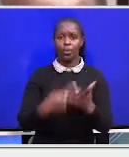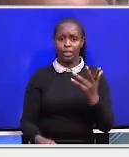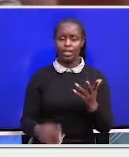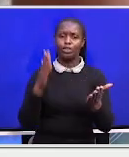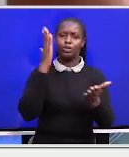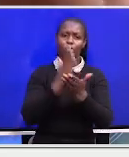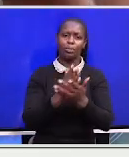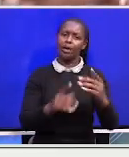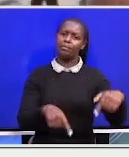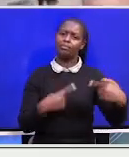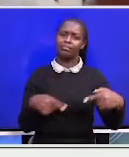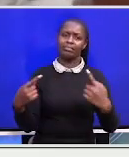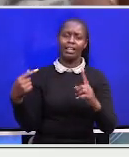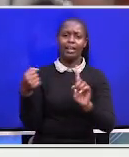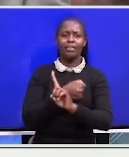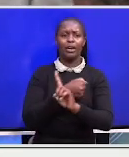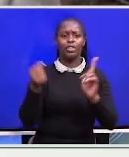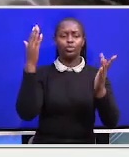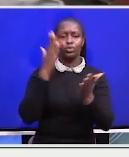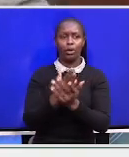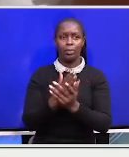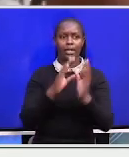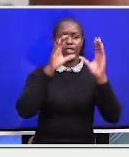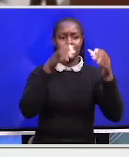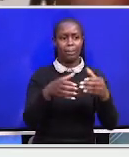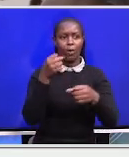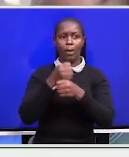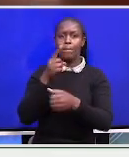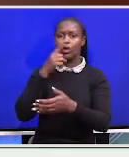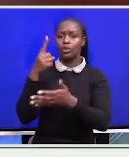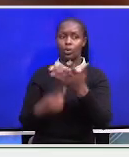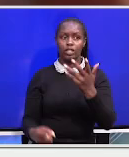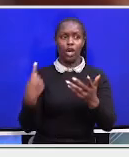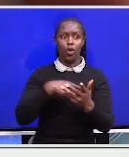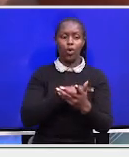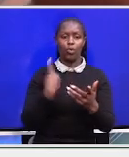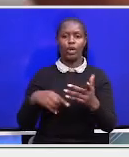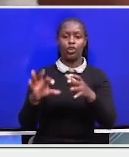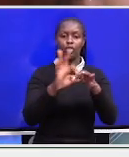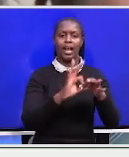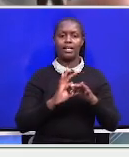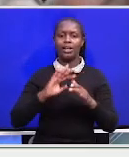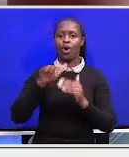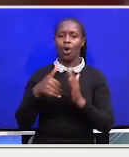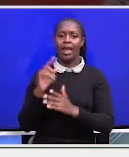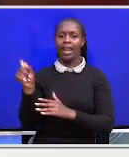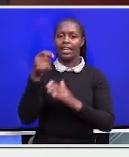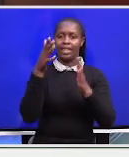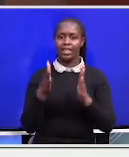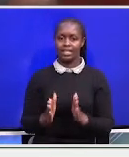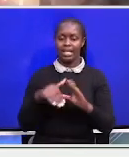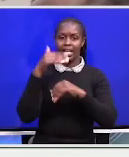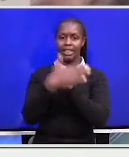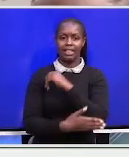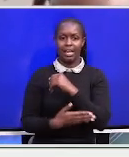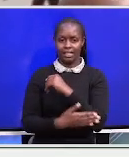fujo, tuwache mashindano ndani ya chama. Tuhakikisha kwamba tunawaunganisha wa Kenya wote, tupeleke taifa letu